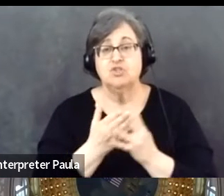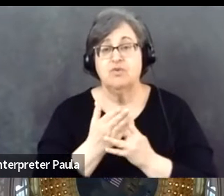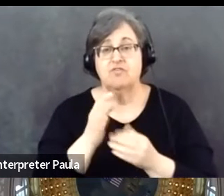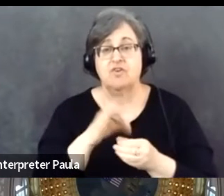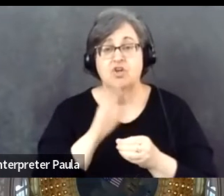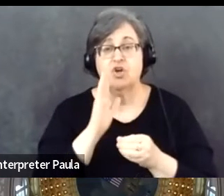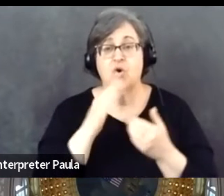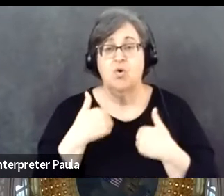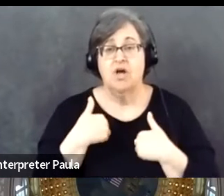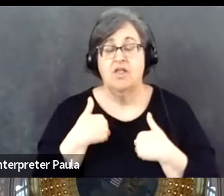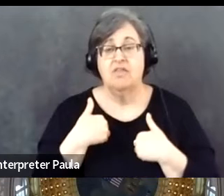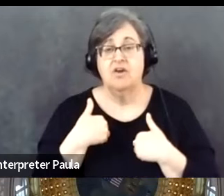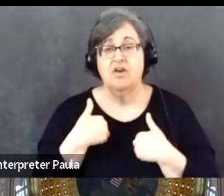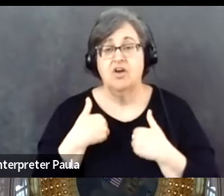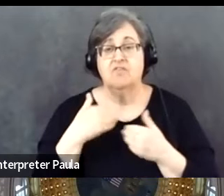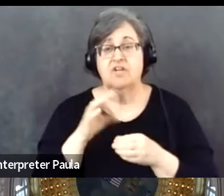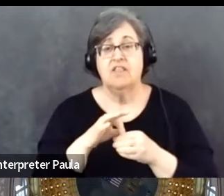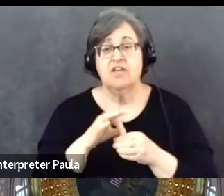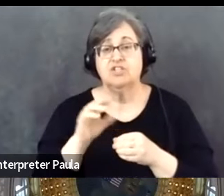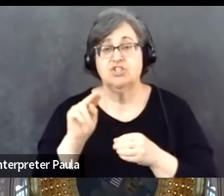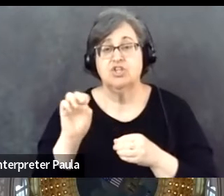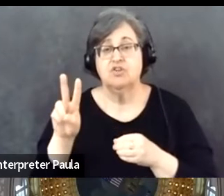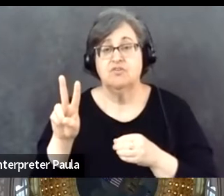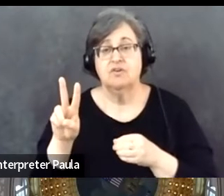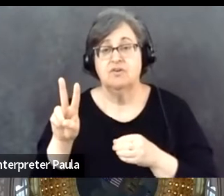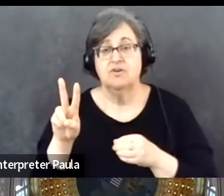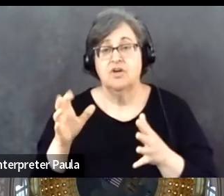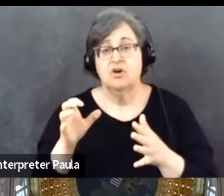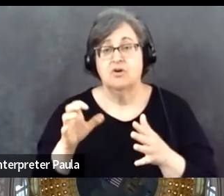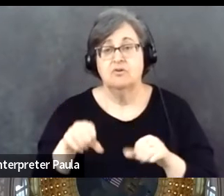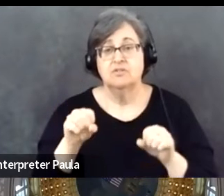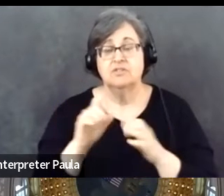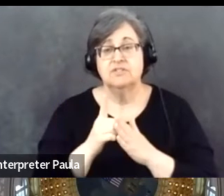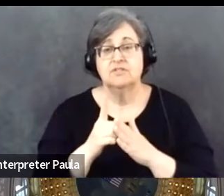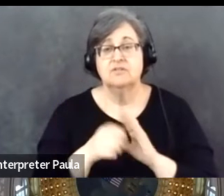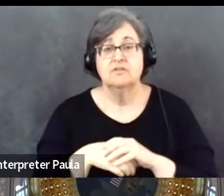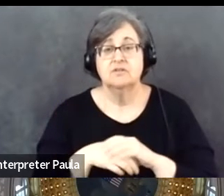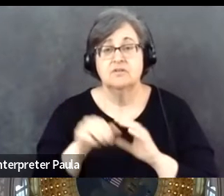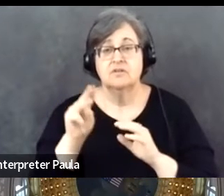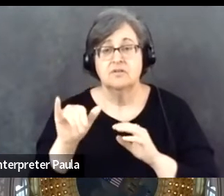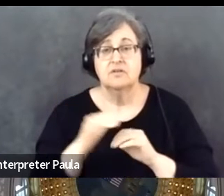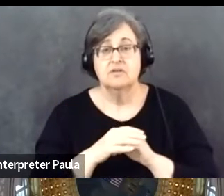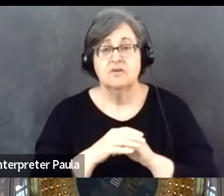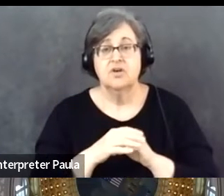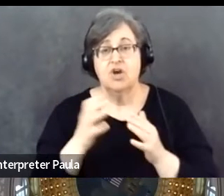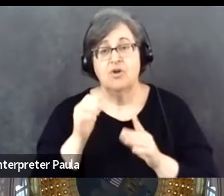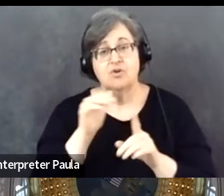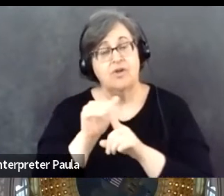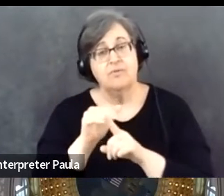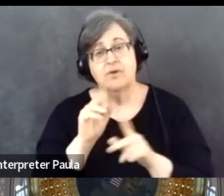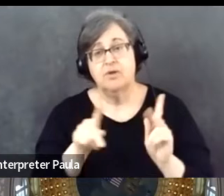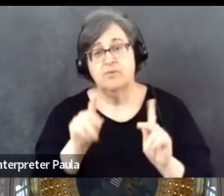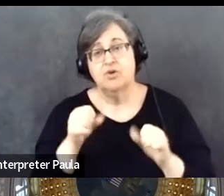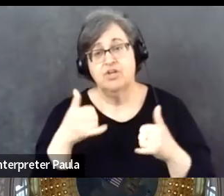there will be an election this November. So I Yeah, just want to take a, just go one ahead, more Amy. thing on that. I just want to remind people, you